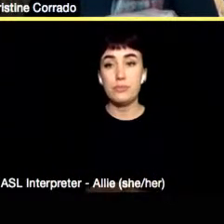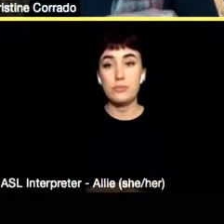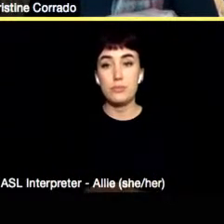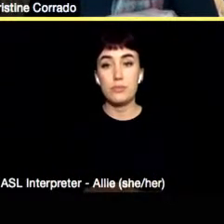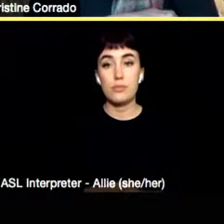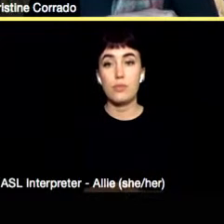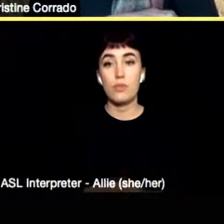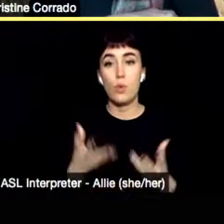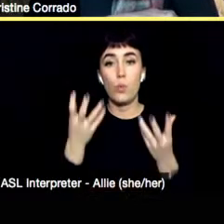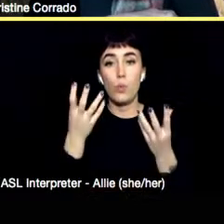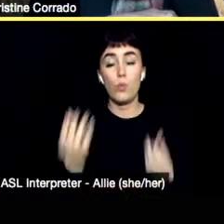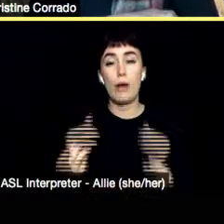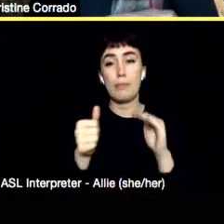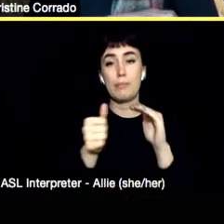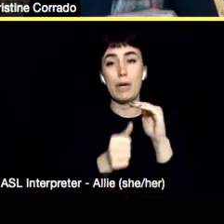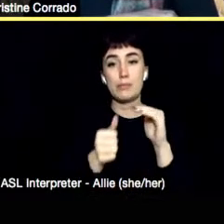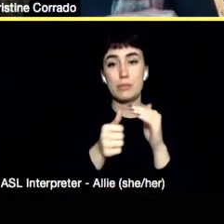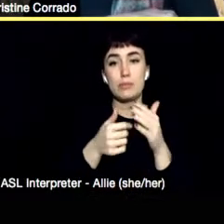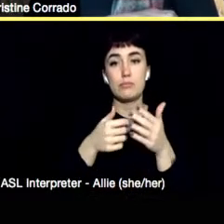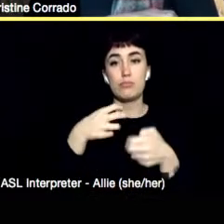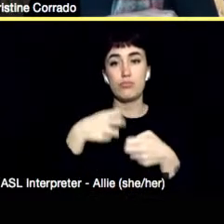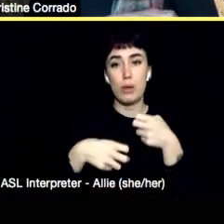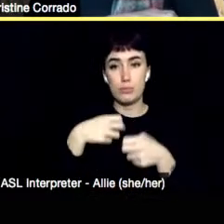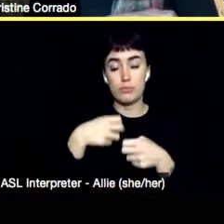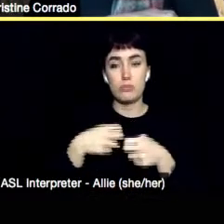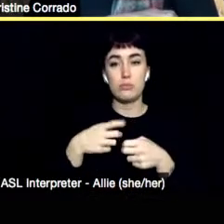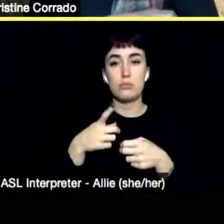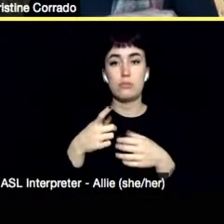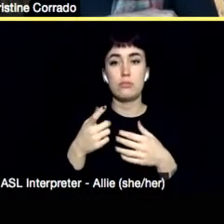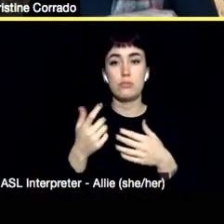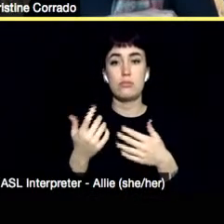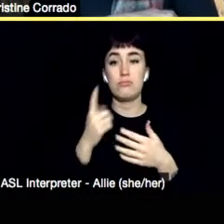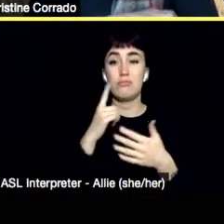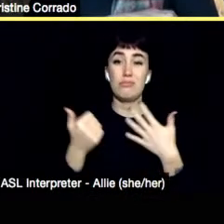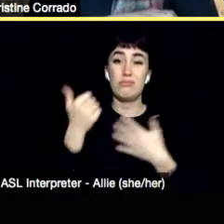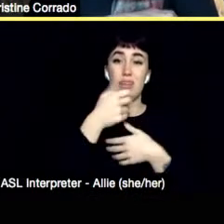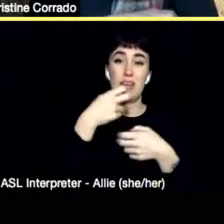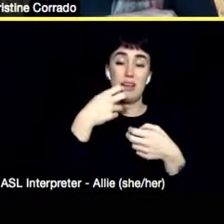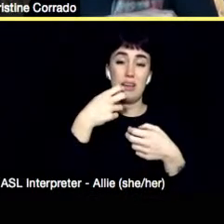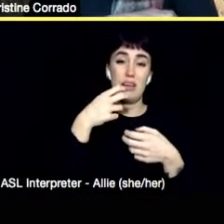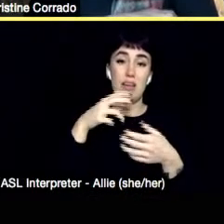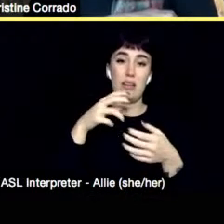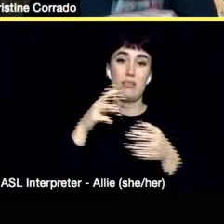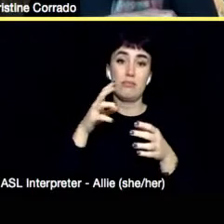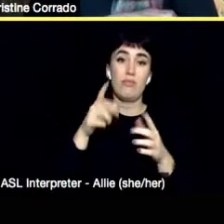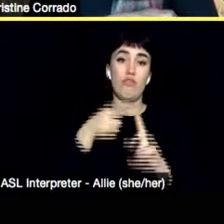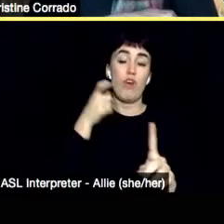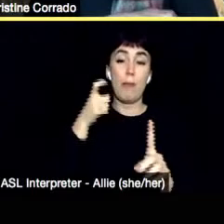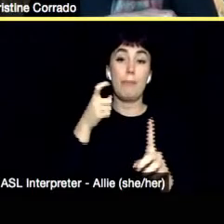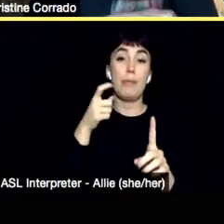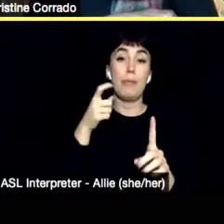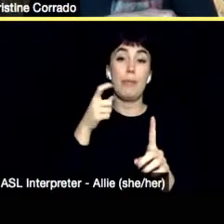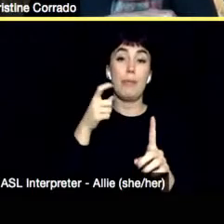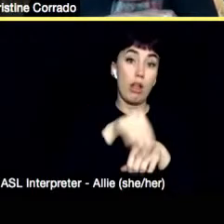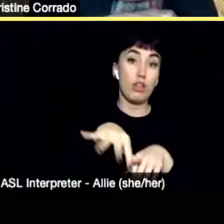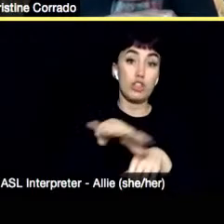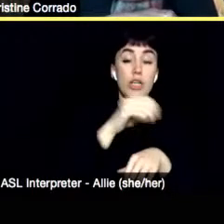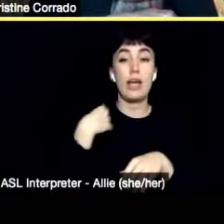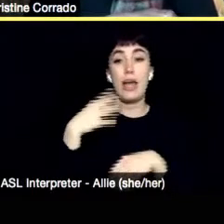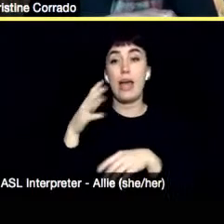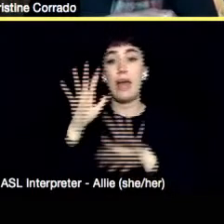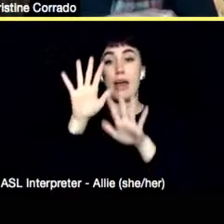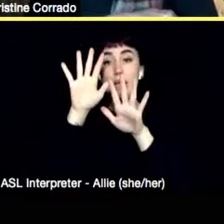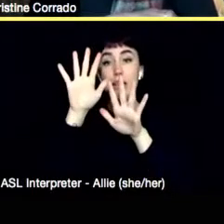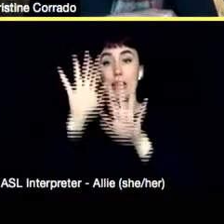wet basement issues are primarily a matter of geology and climate, not an aging